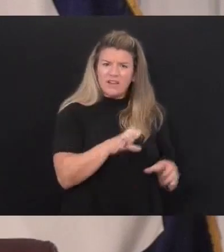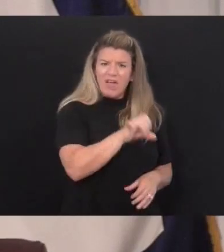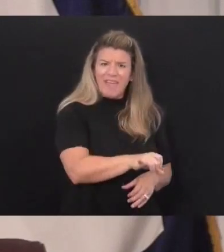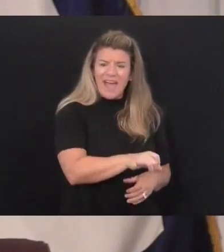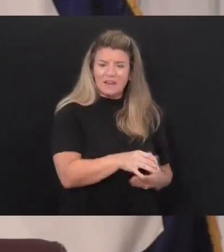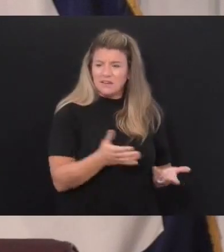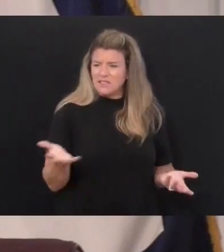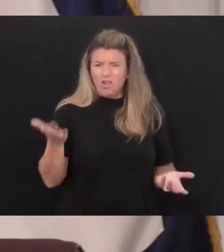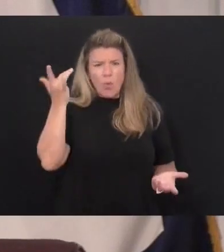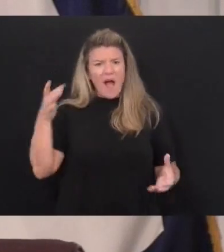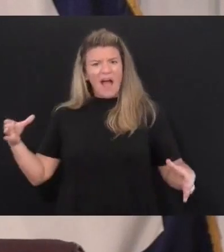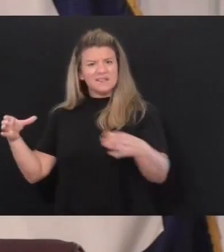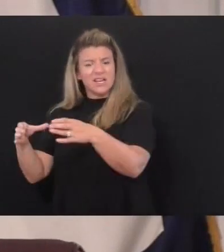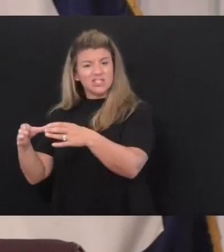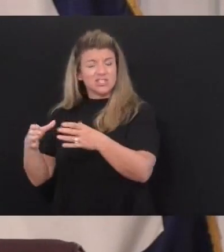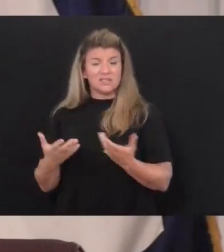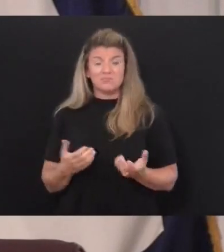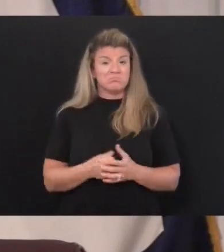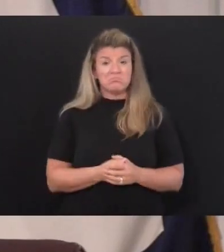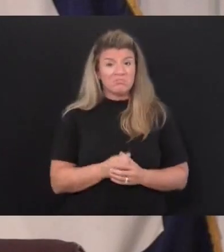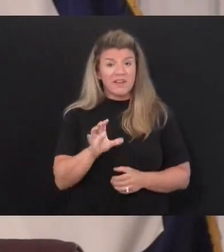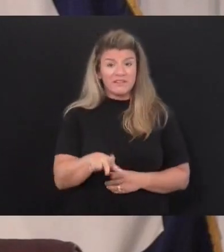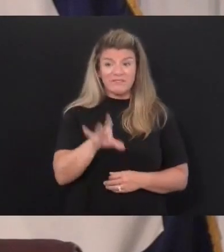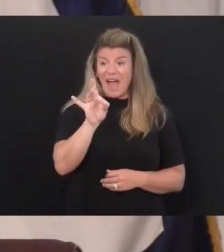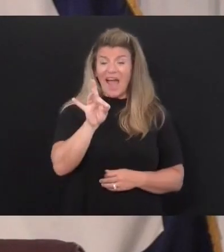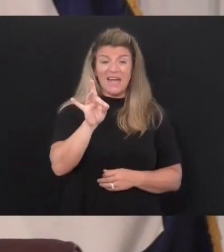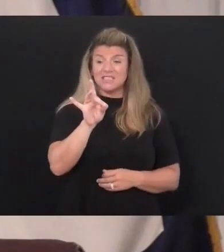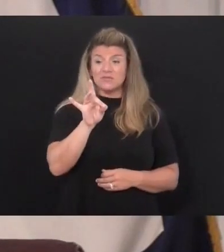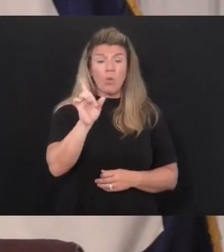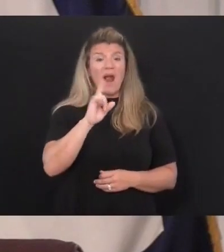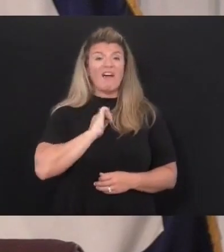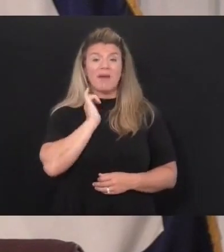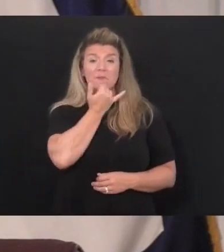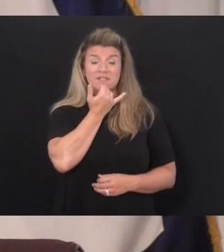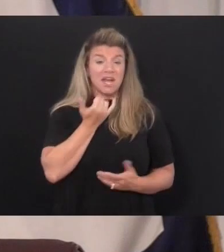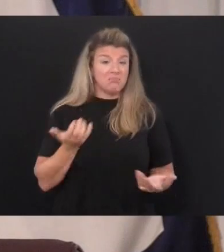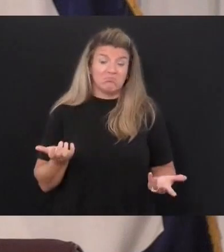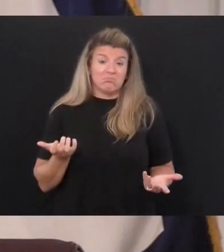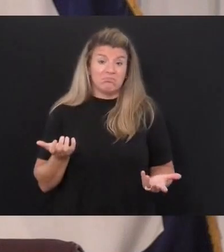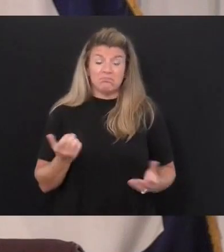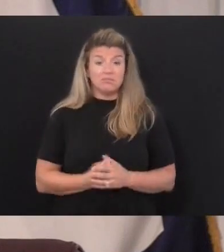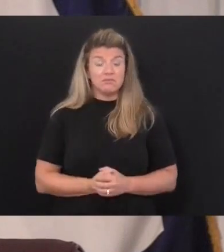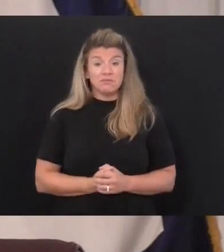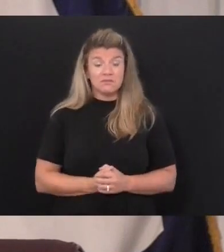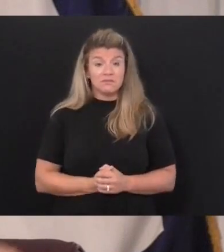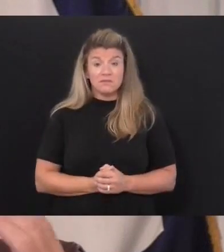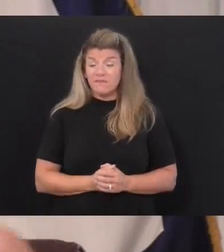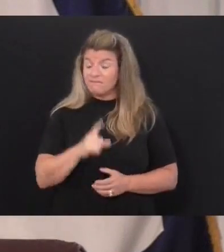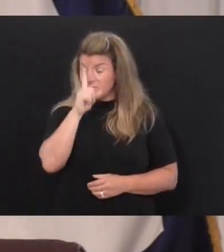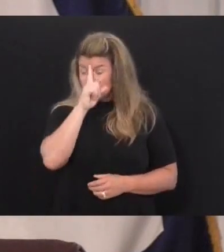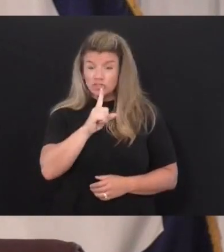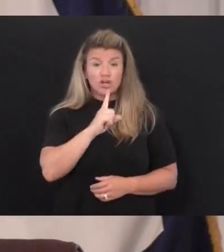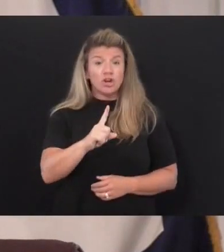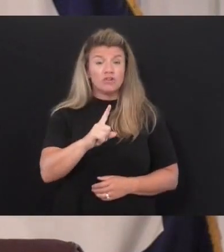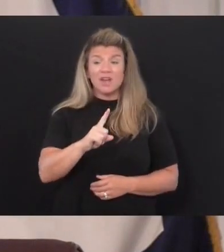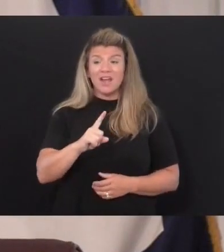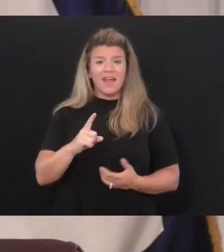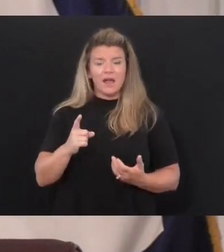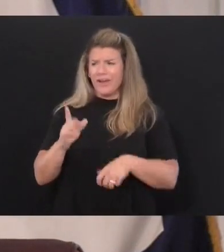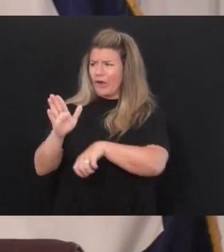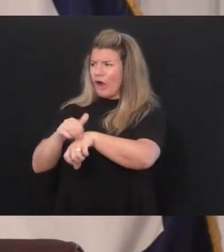and our regular full-time force that we've identified due to aggressive testing on our part, directed by the governor to make sure